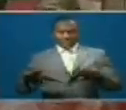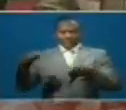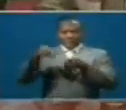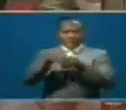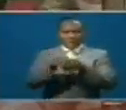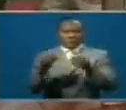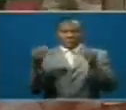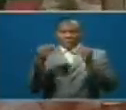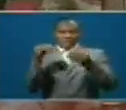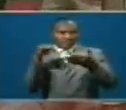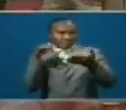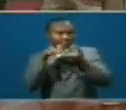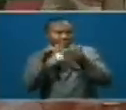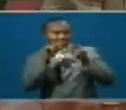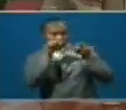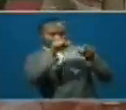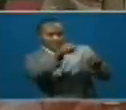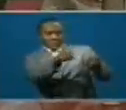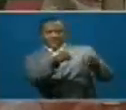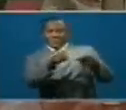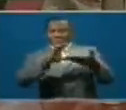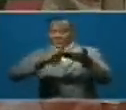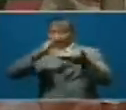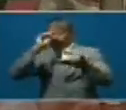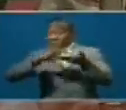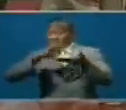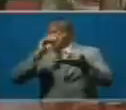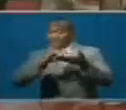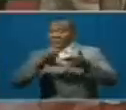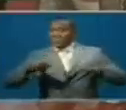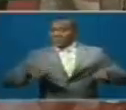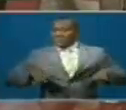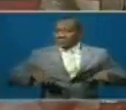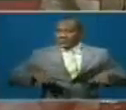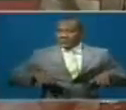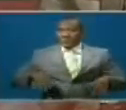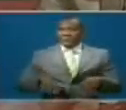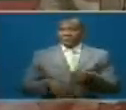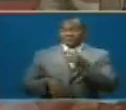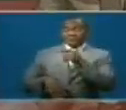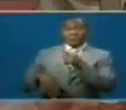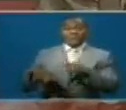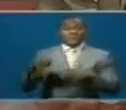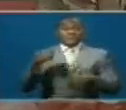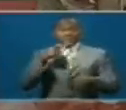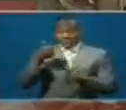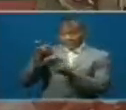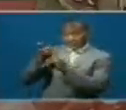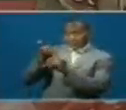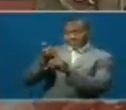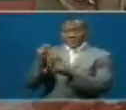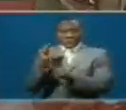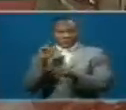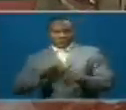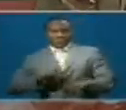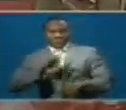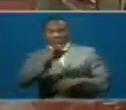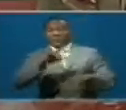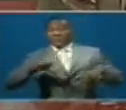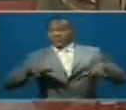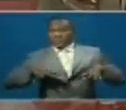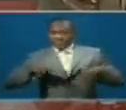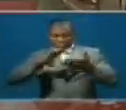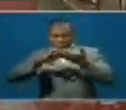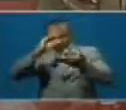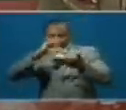the number of scholarships for Ghanaians to acquire training in Russia. Mr. John Mahama, himself a Soviet-trained graduate,